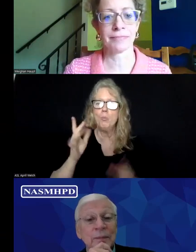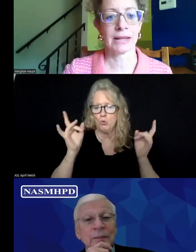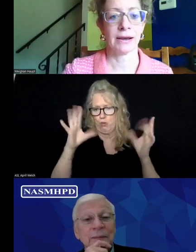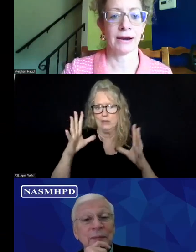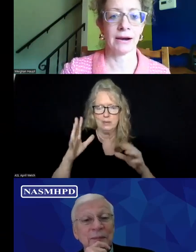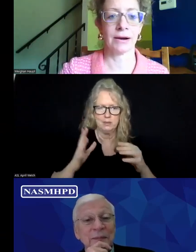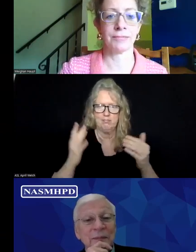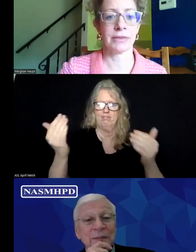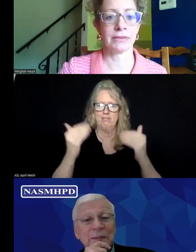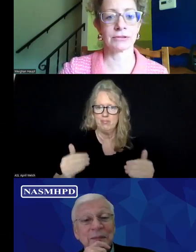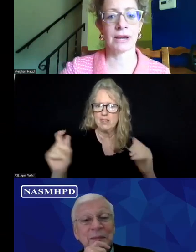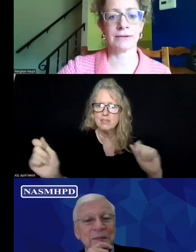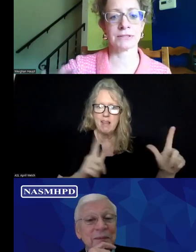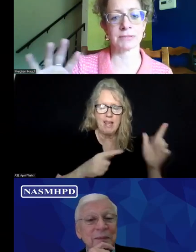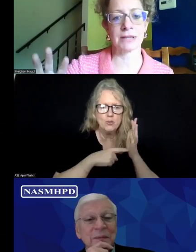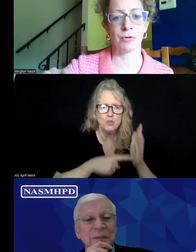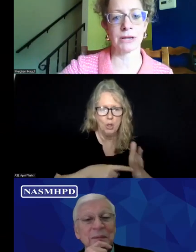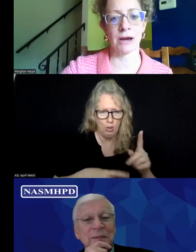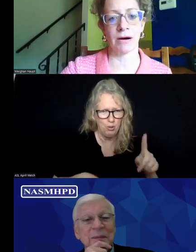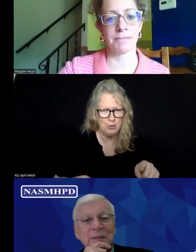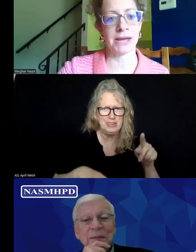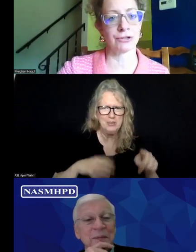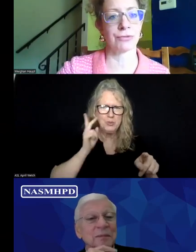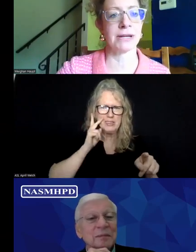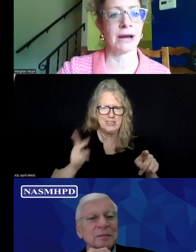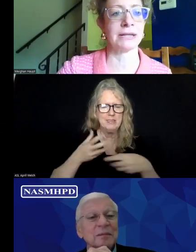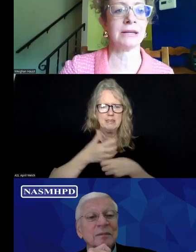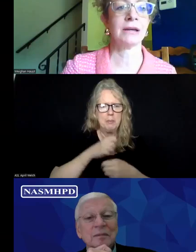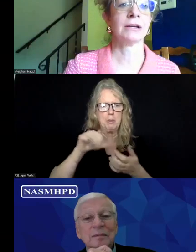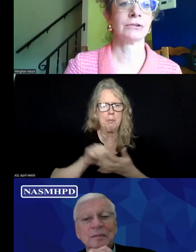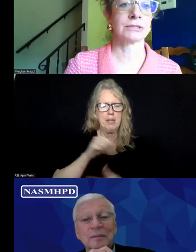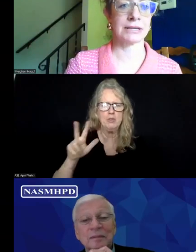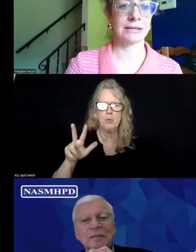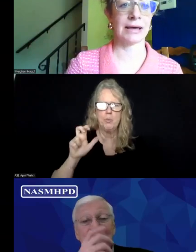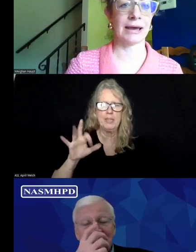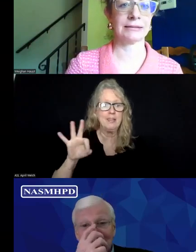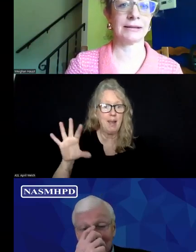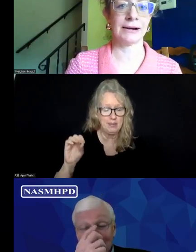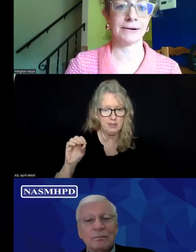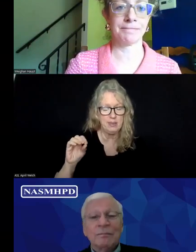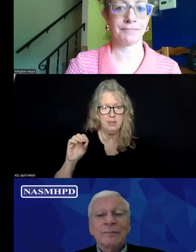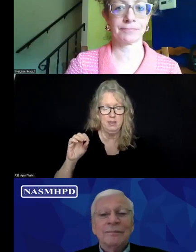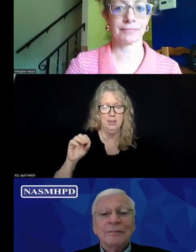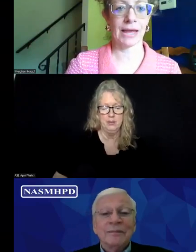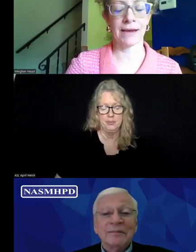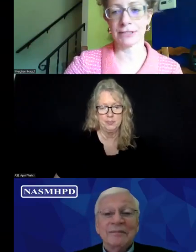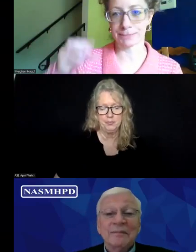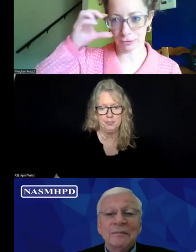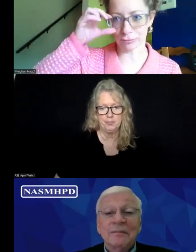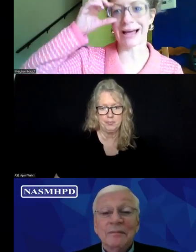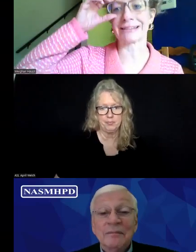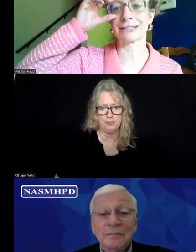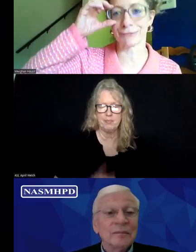slide, there's kind of some summary on page 390. You'll see that I have